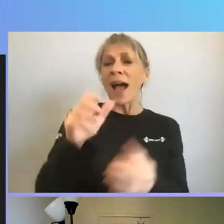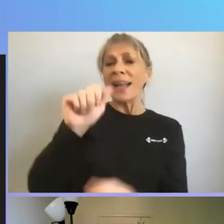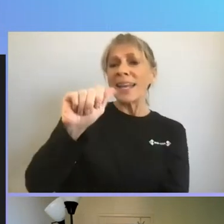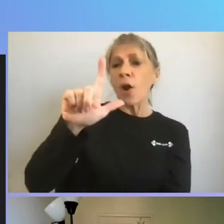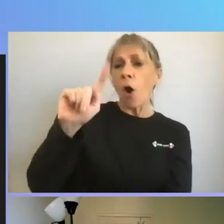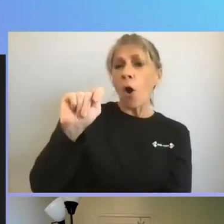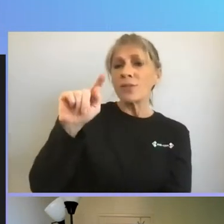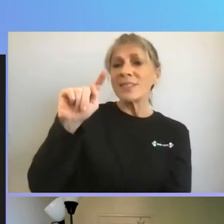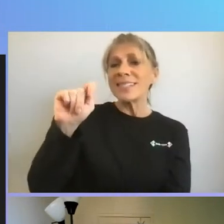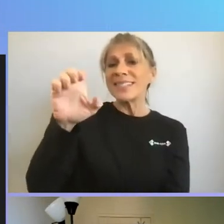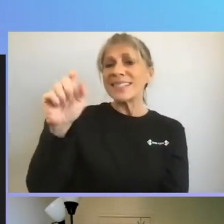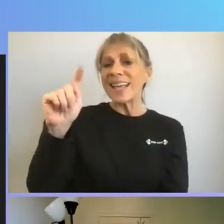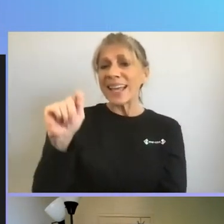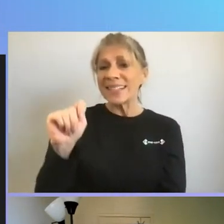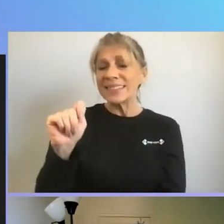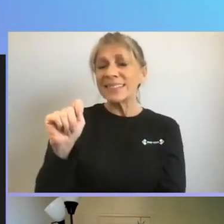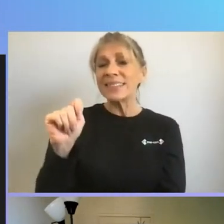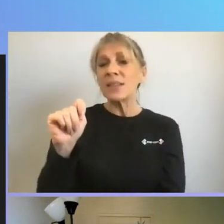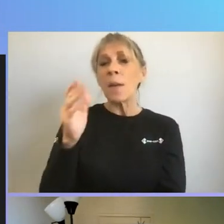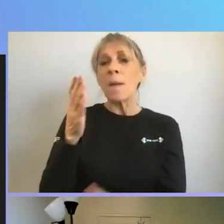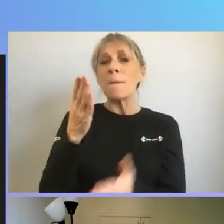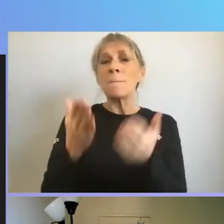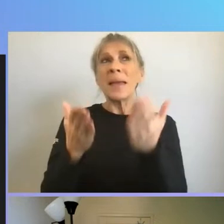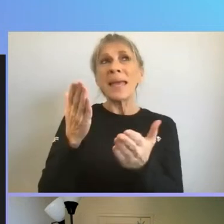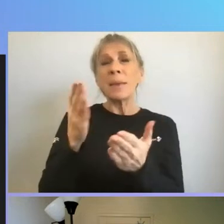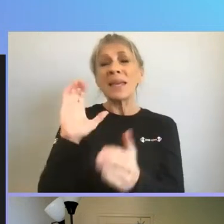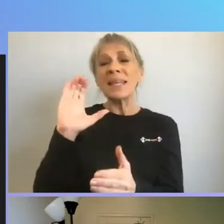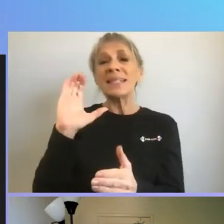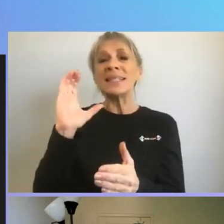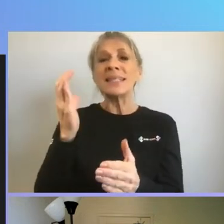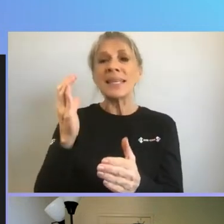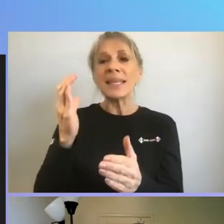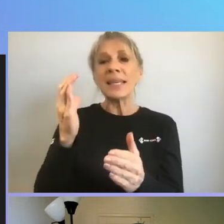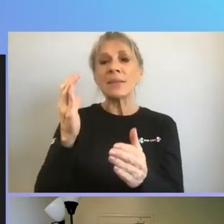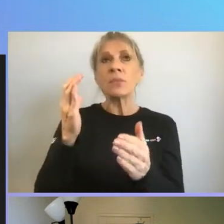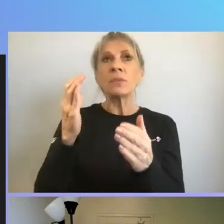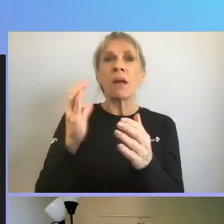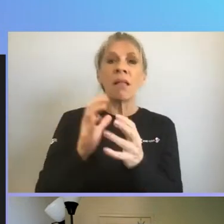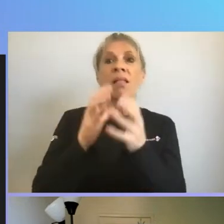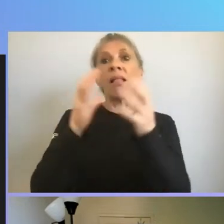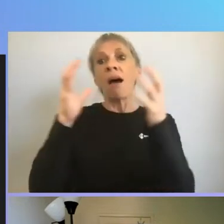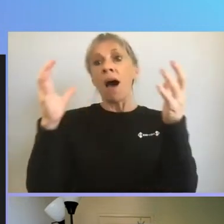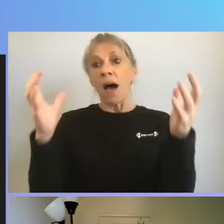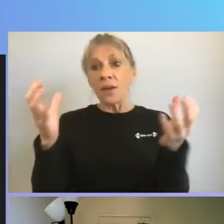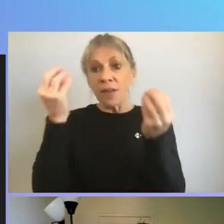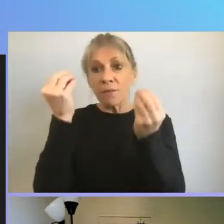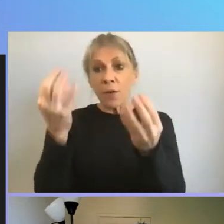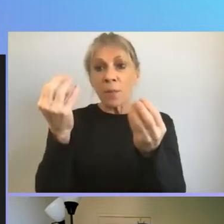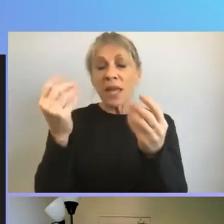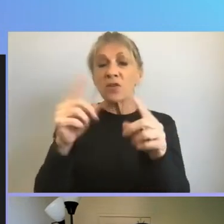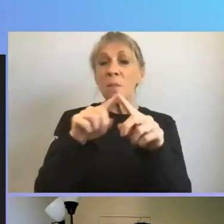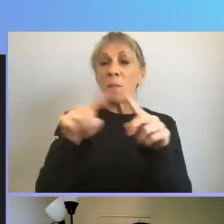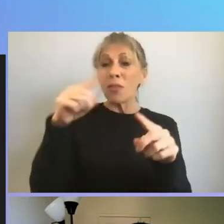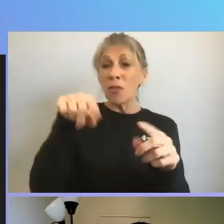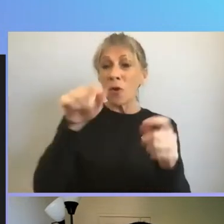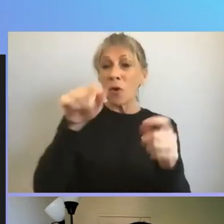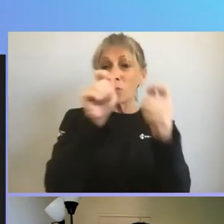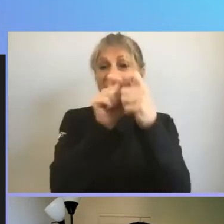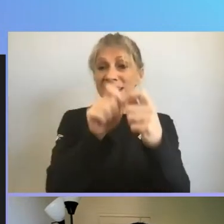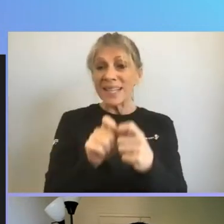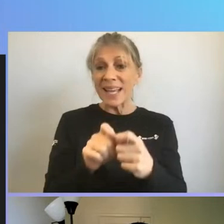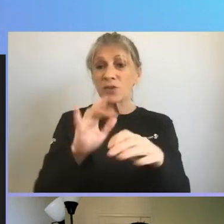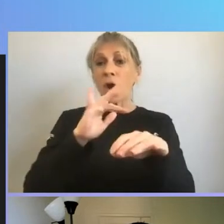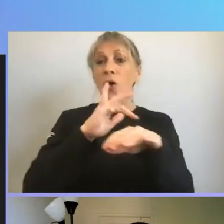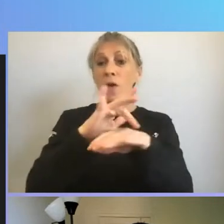it might seem overly abundant or generous, but these details are available to